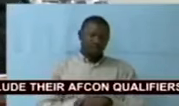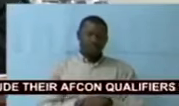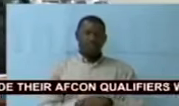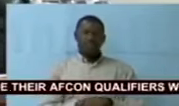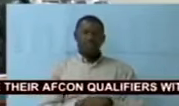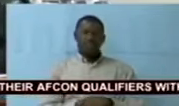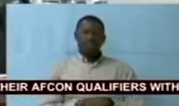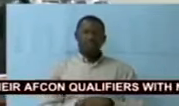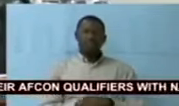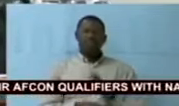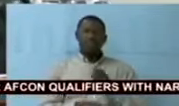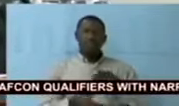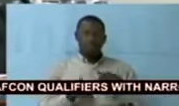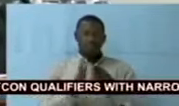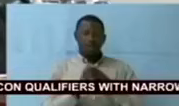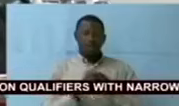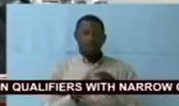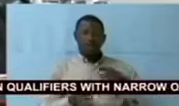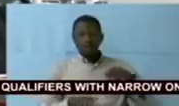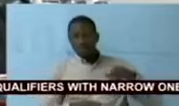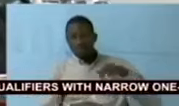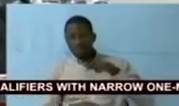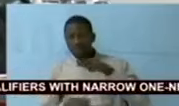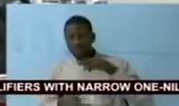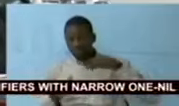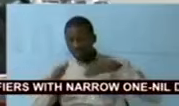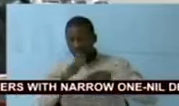But the way he walked into the court,